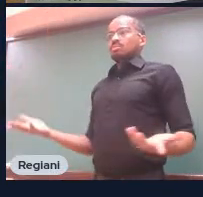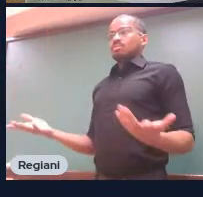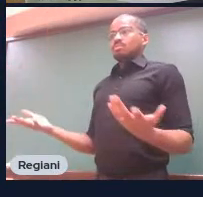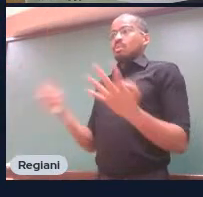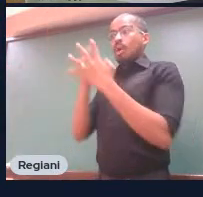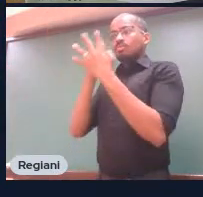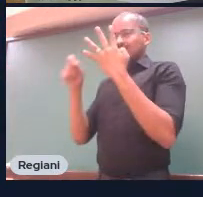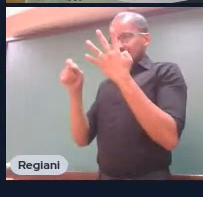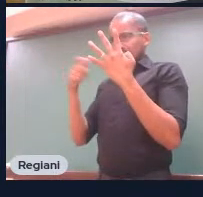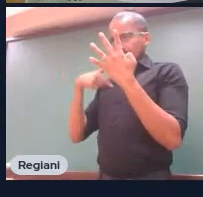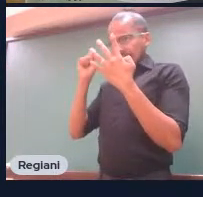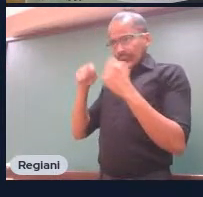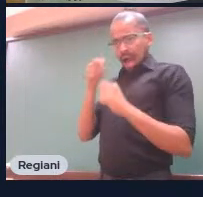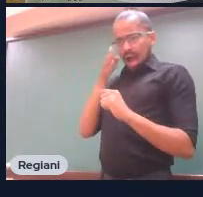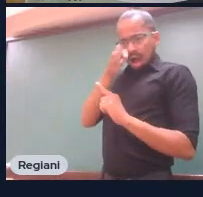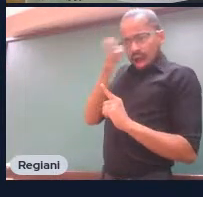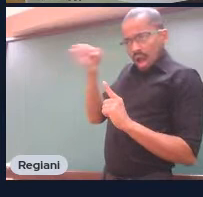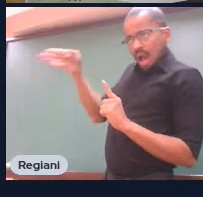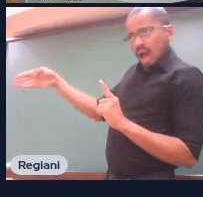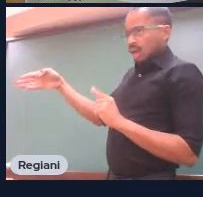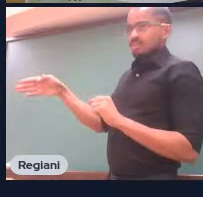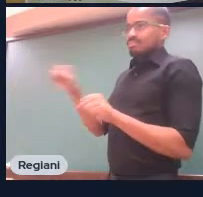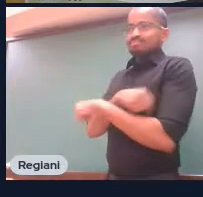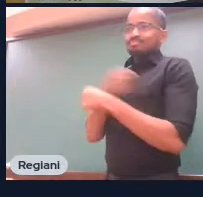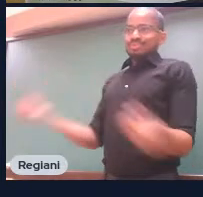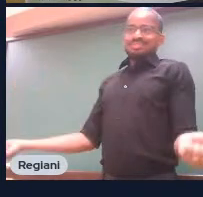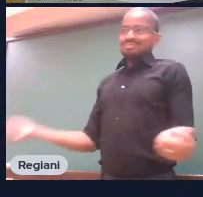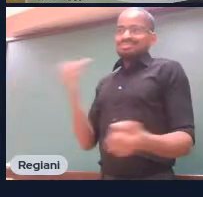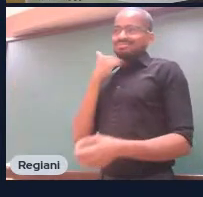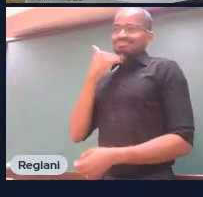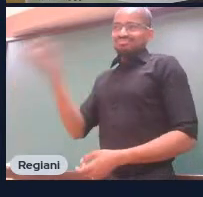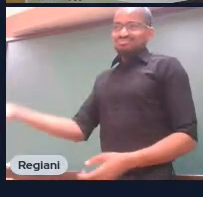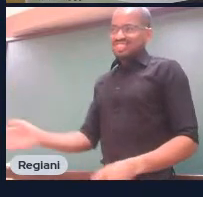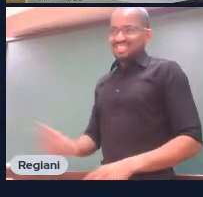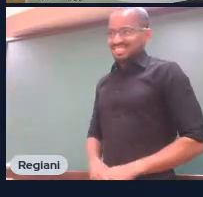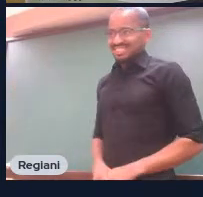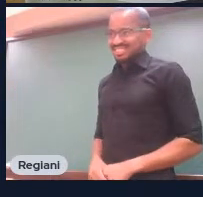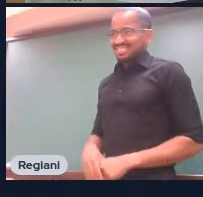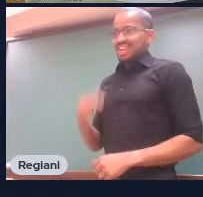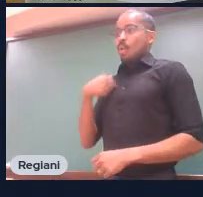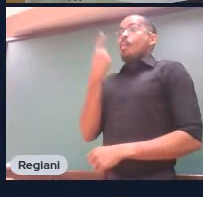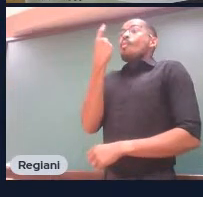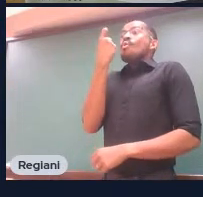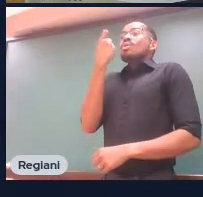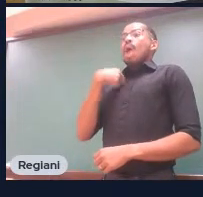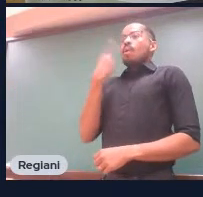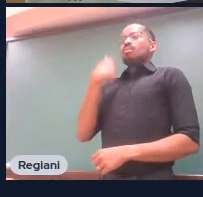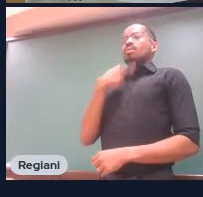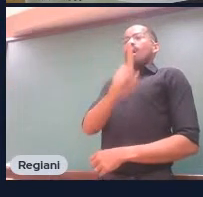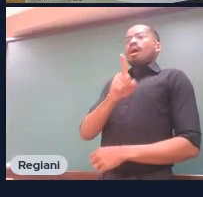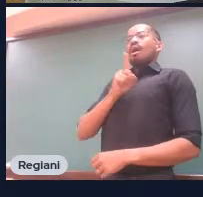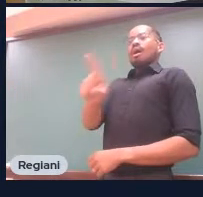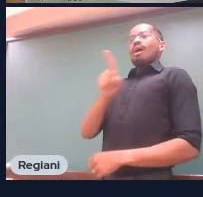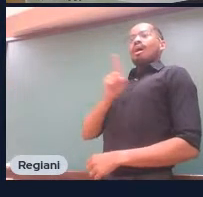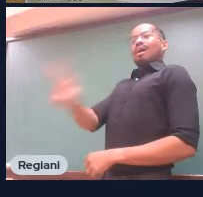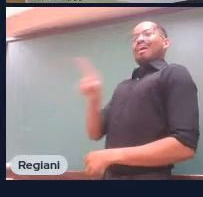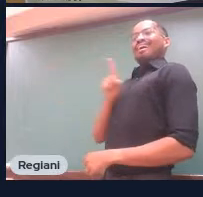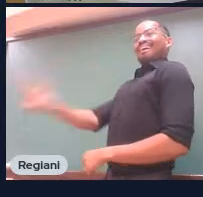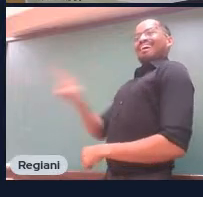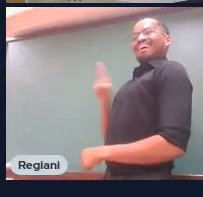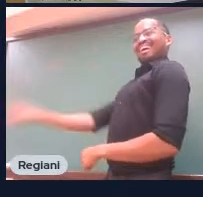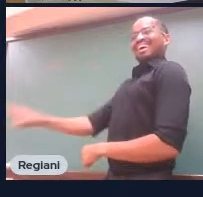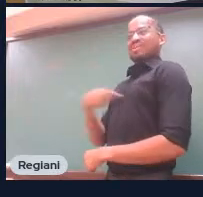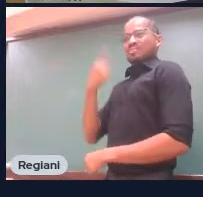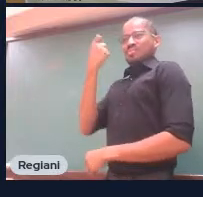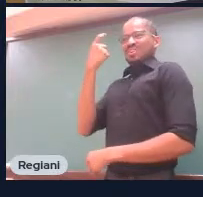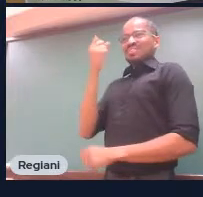lie. I attended as the only one all 8. Now, one of the nice things and why it was possible to be everywhere